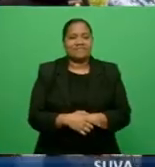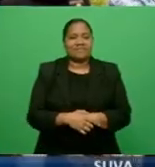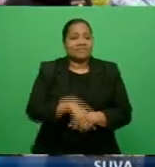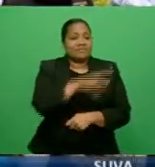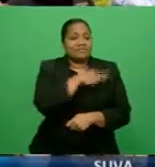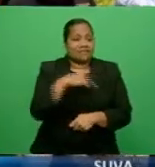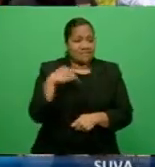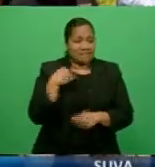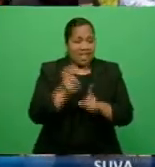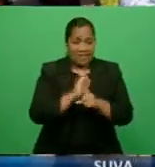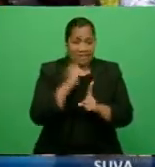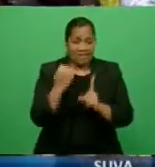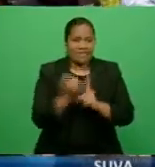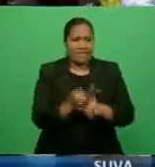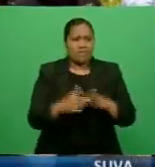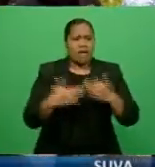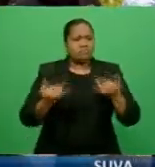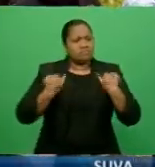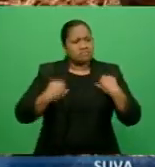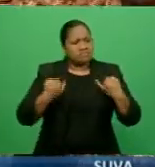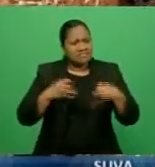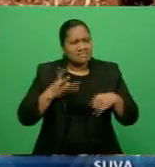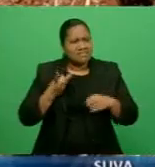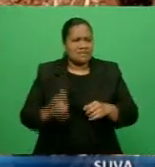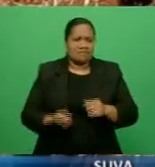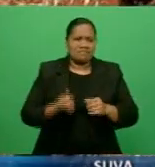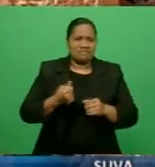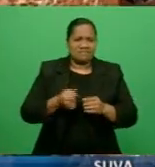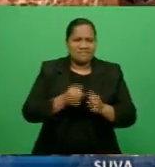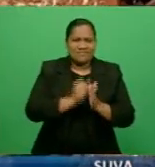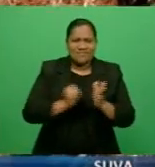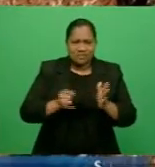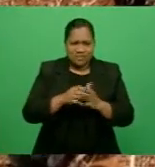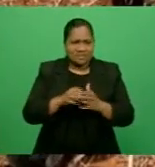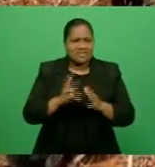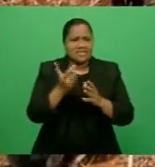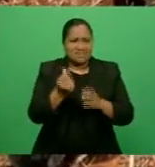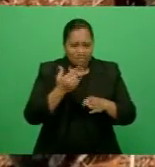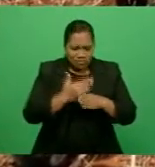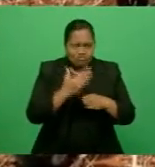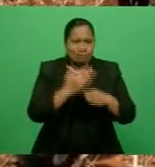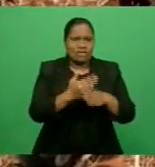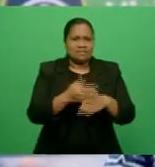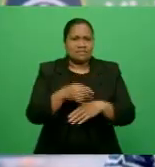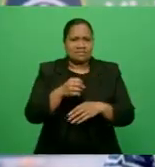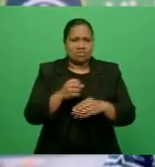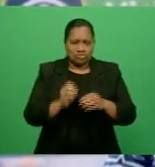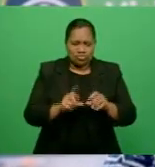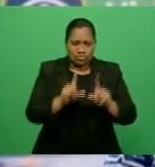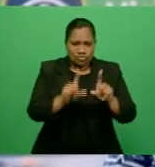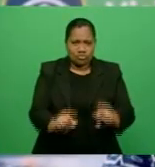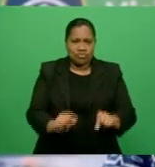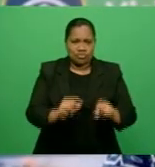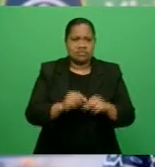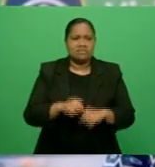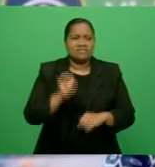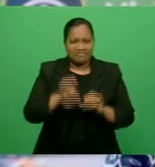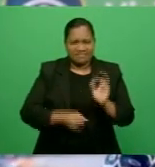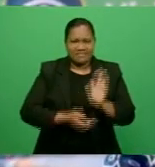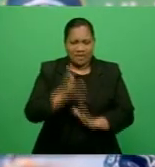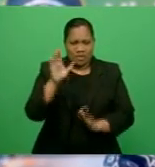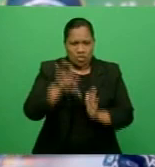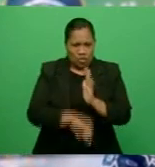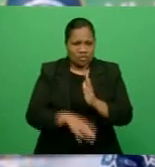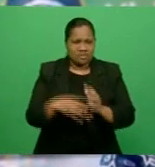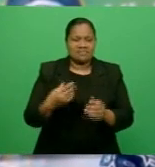of Environment has implemented some hard infrastructure interventions despite the high cost involved. Our effort